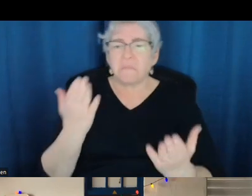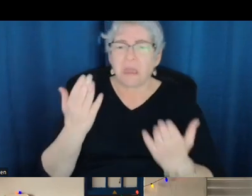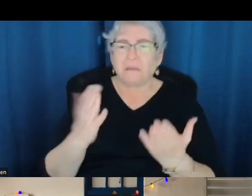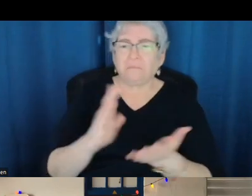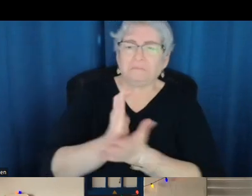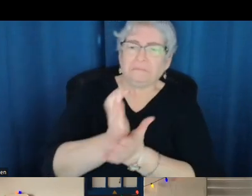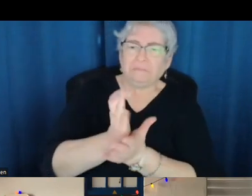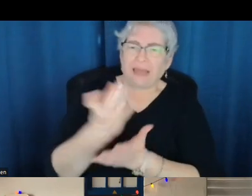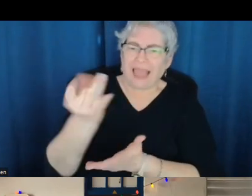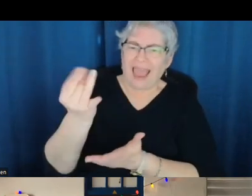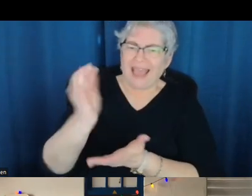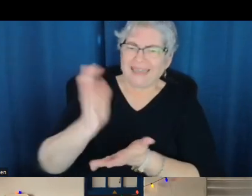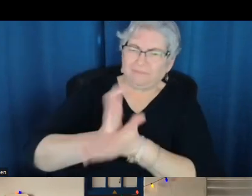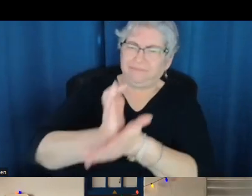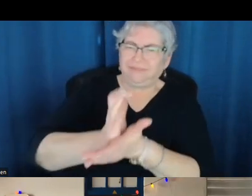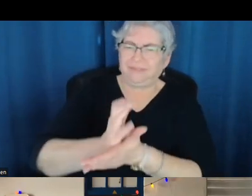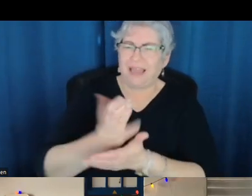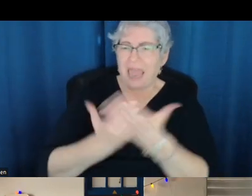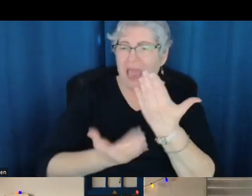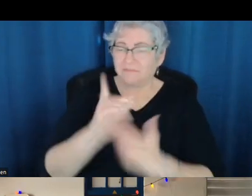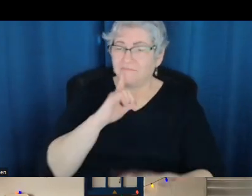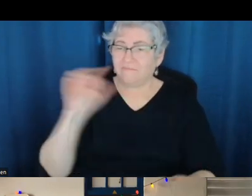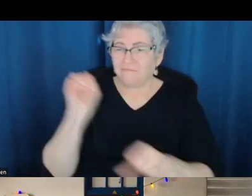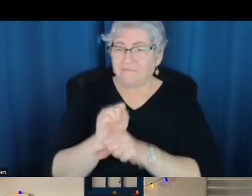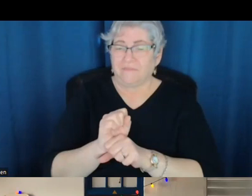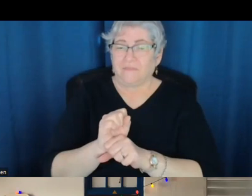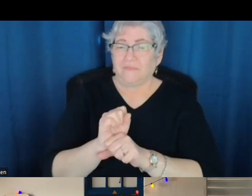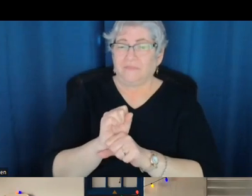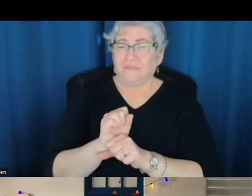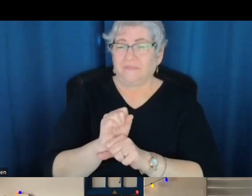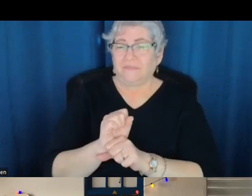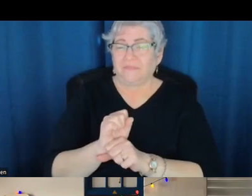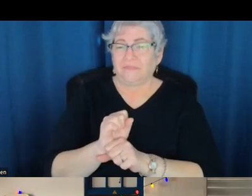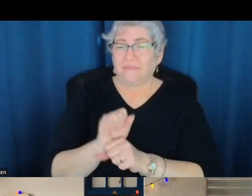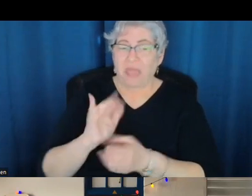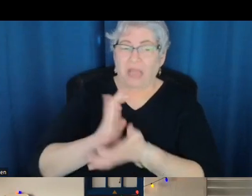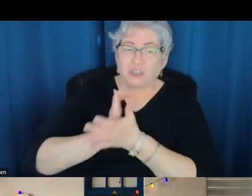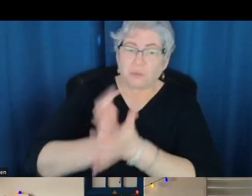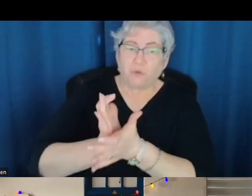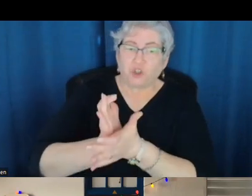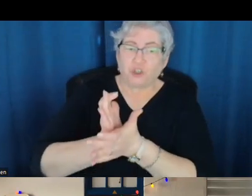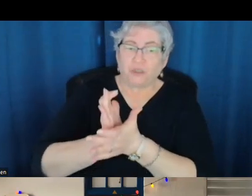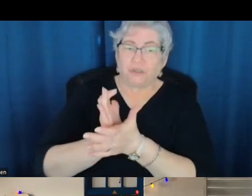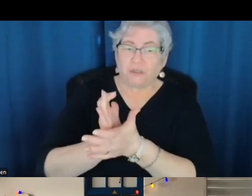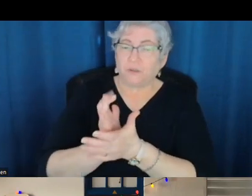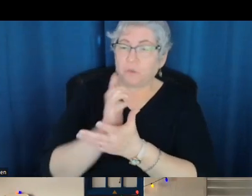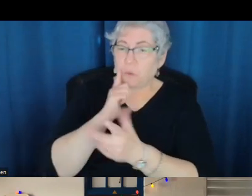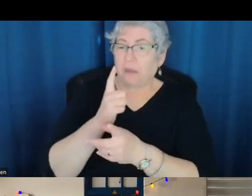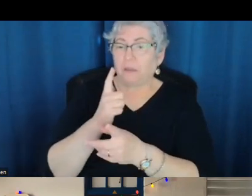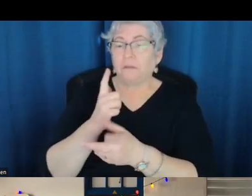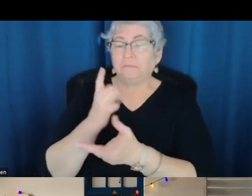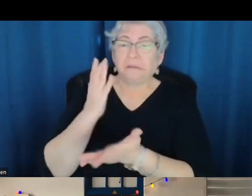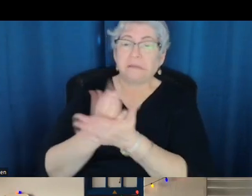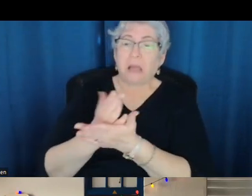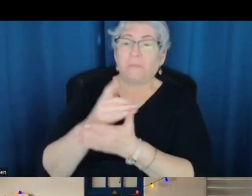them by hand. I've heard that. I'm not sure if that's true, that the smushed aphids actually deter future